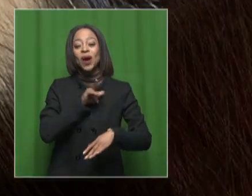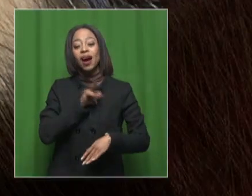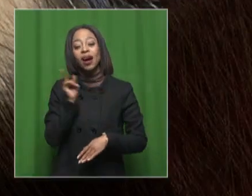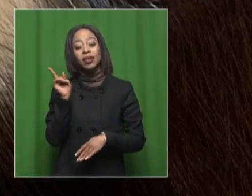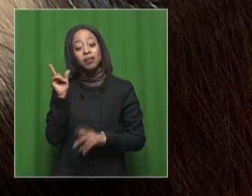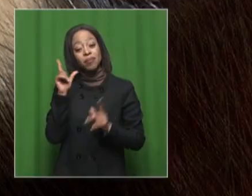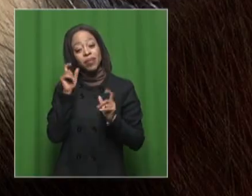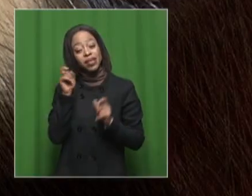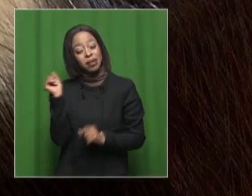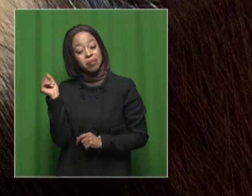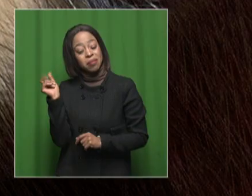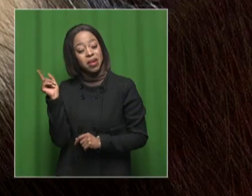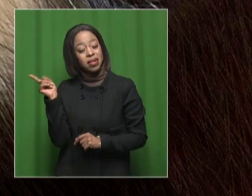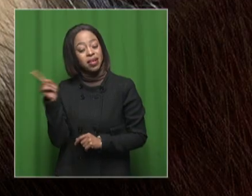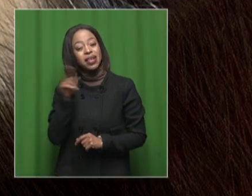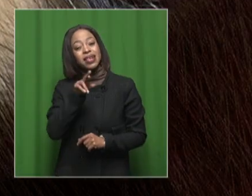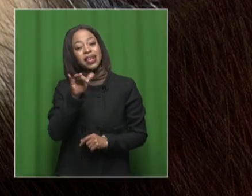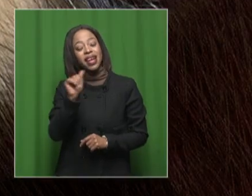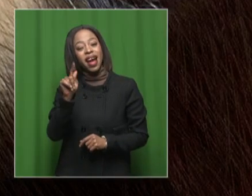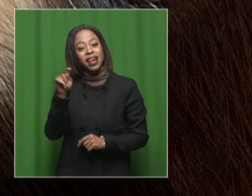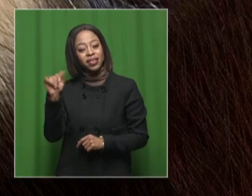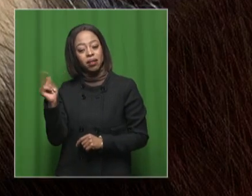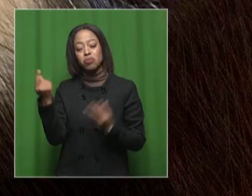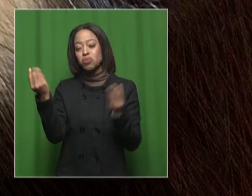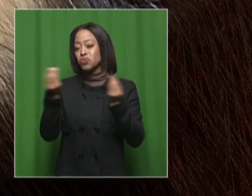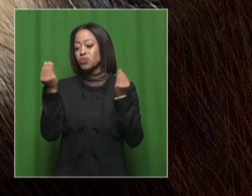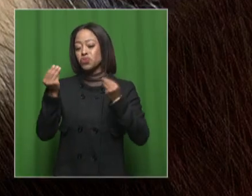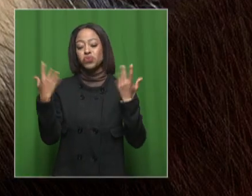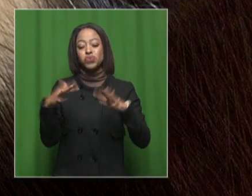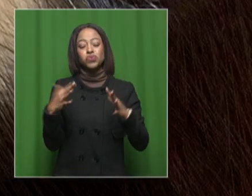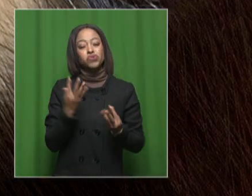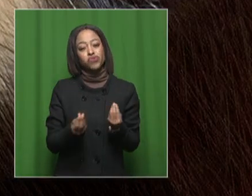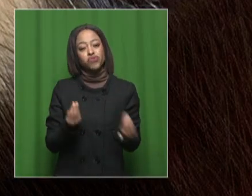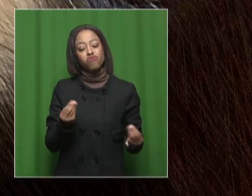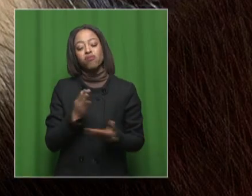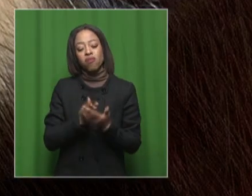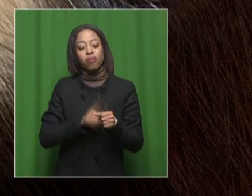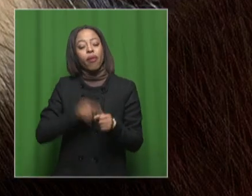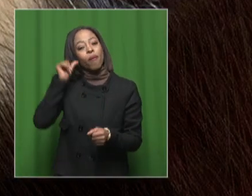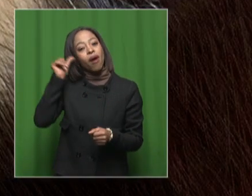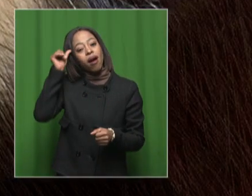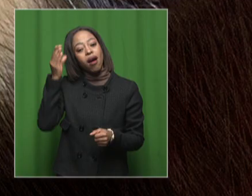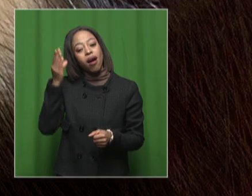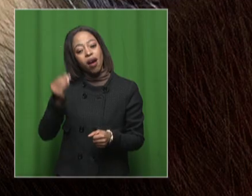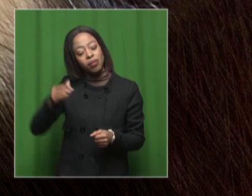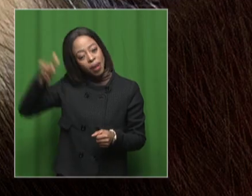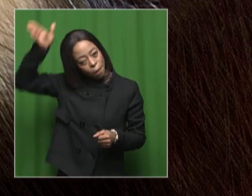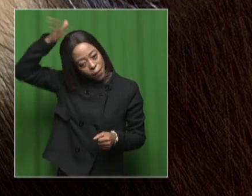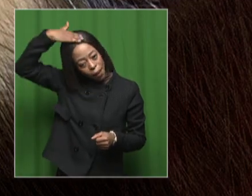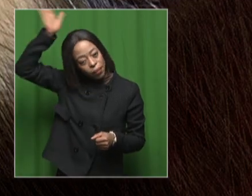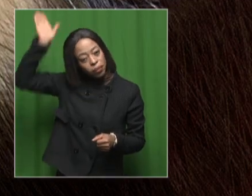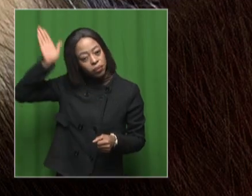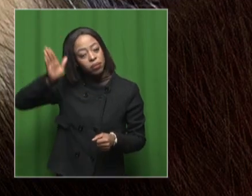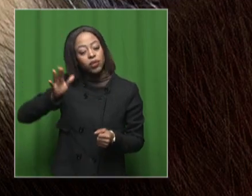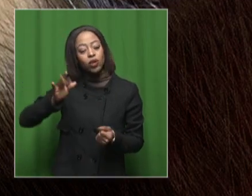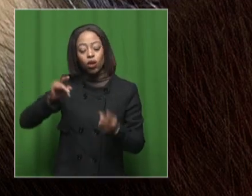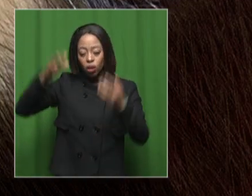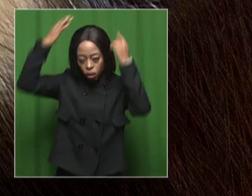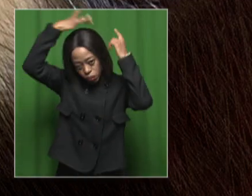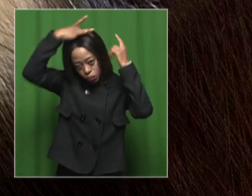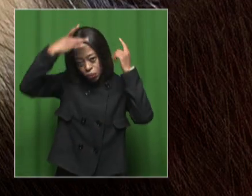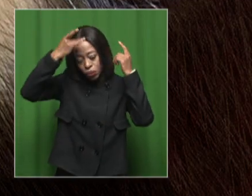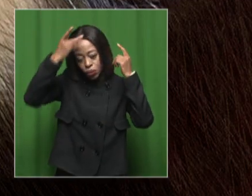in a picture there, which is alopecia areata, it's very common in children and sometimes in adults, and it comes as a patch or it can involve the whole scalp. If